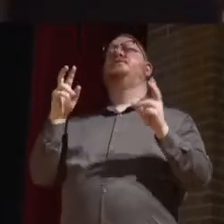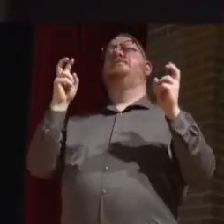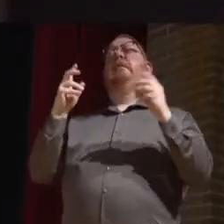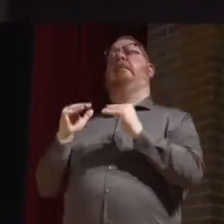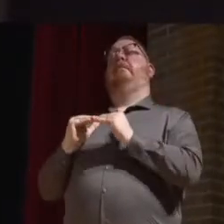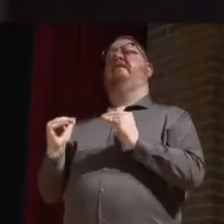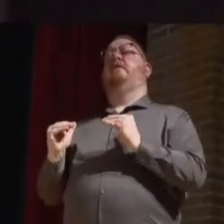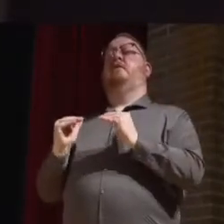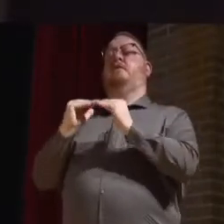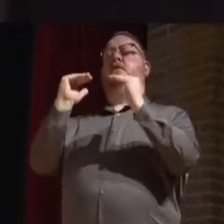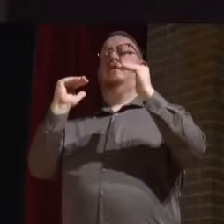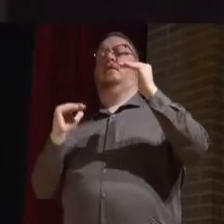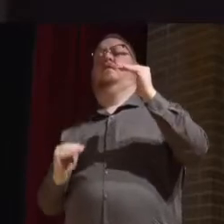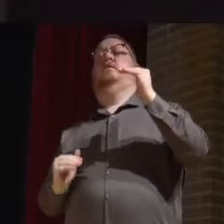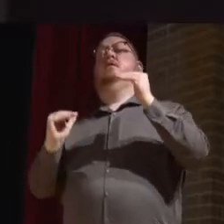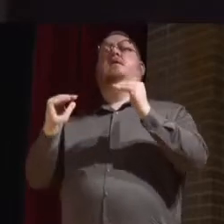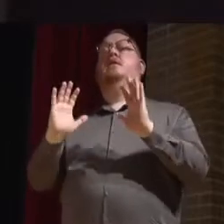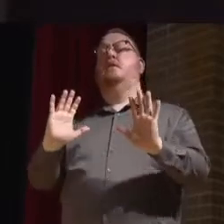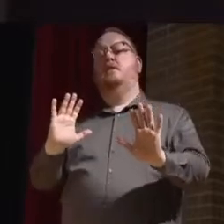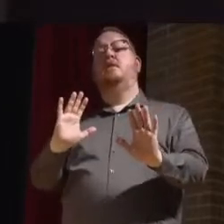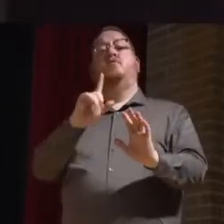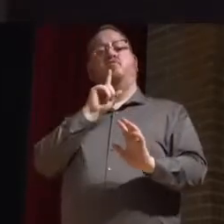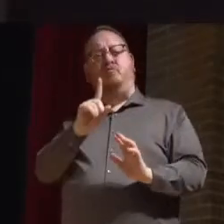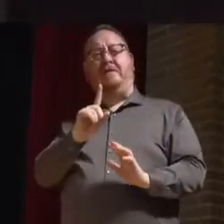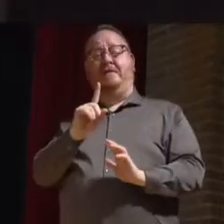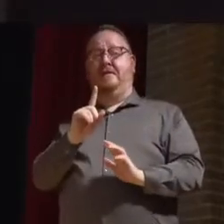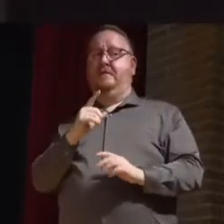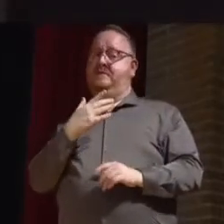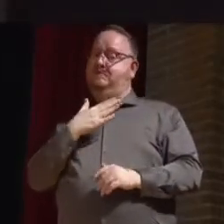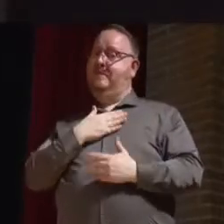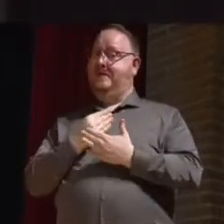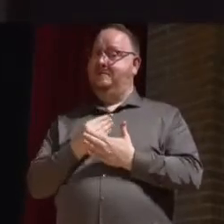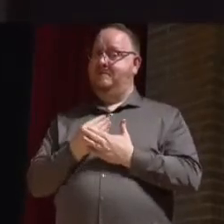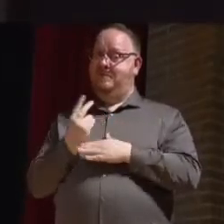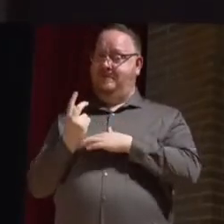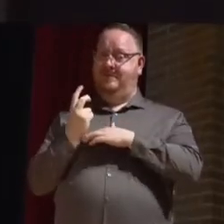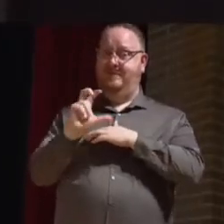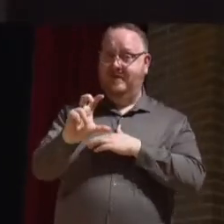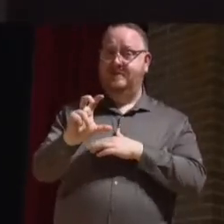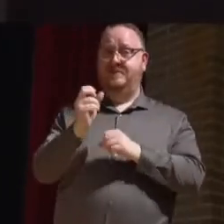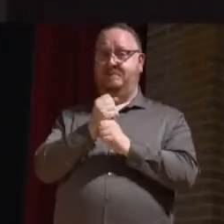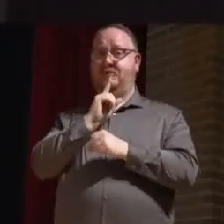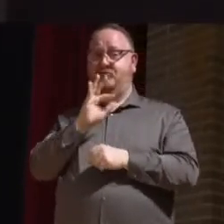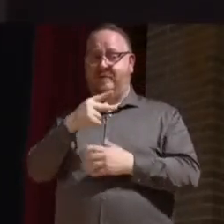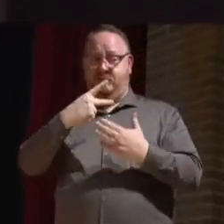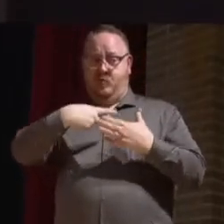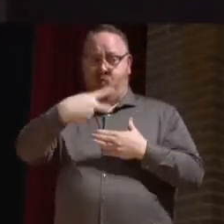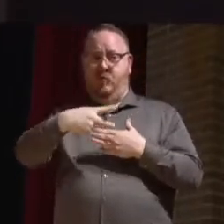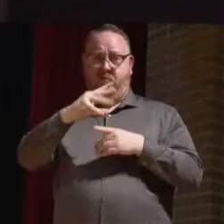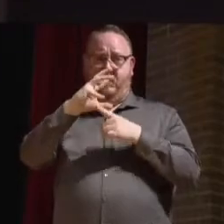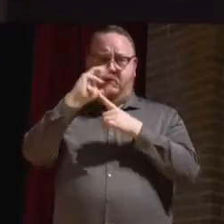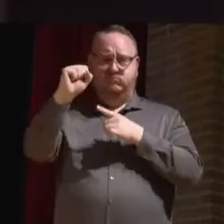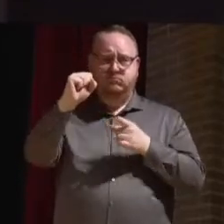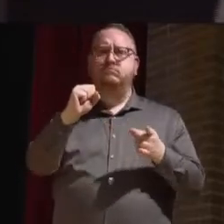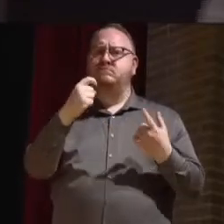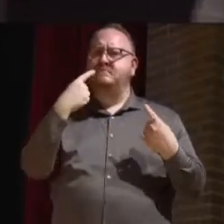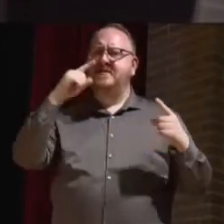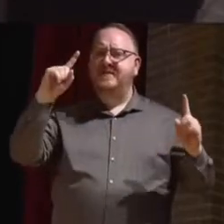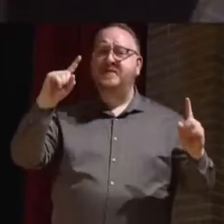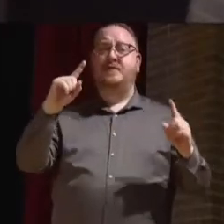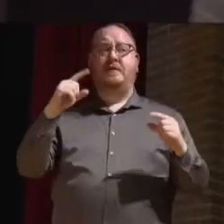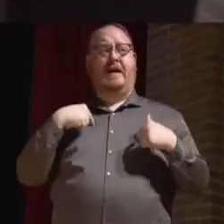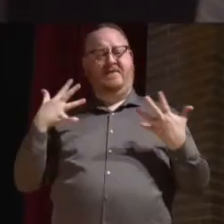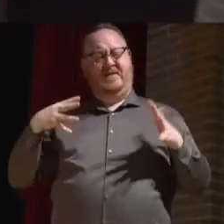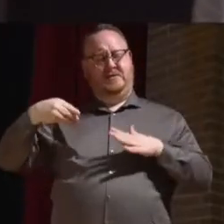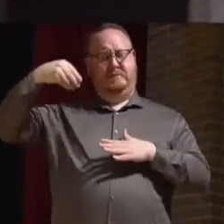You're investing tens of thousands of dollars of my money to help that program, and oh, by the way, it's already paid for. You're just we're going to